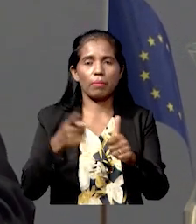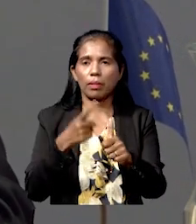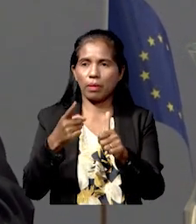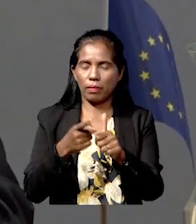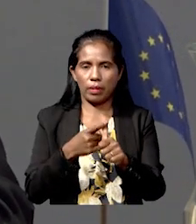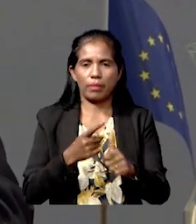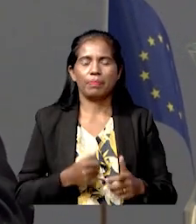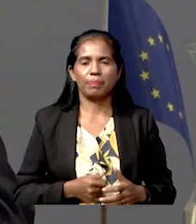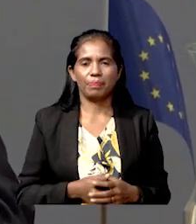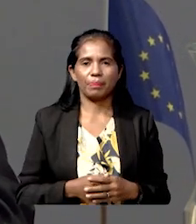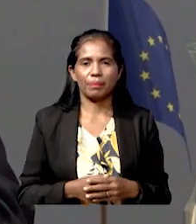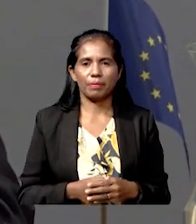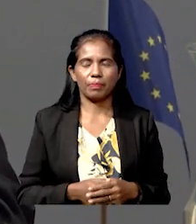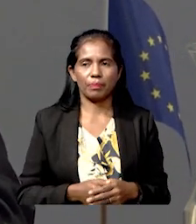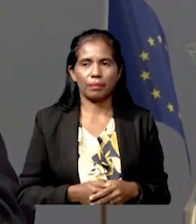this election.